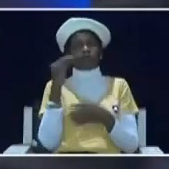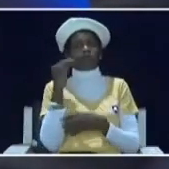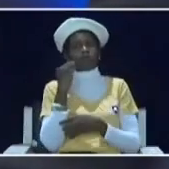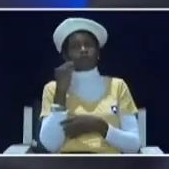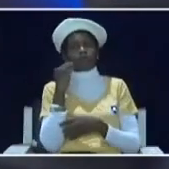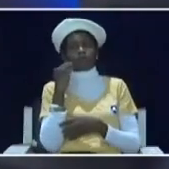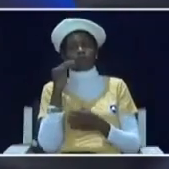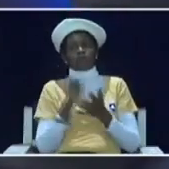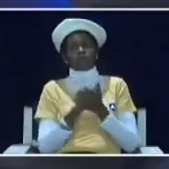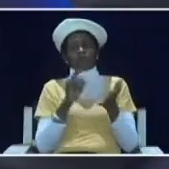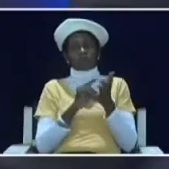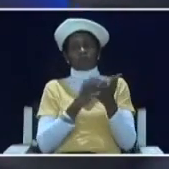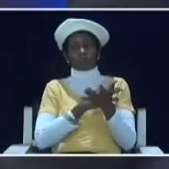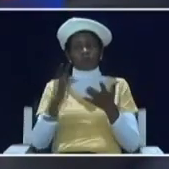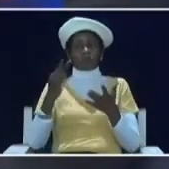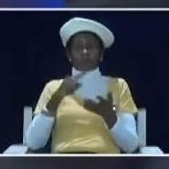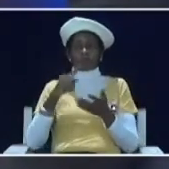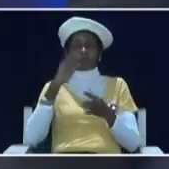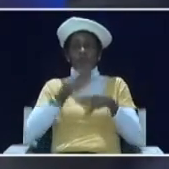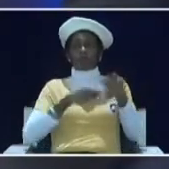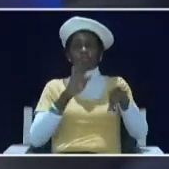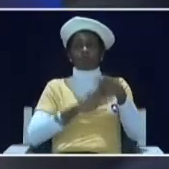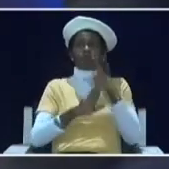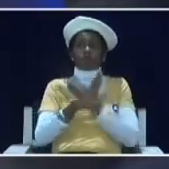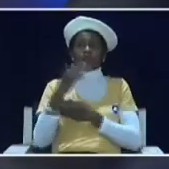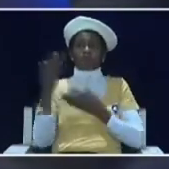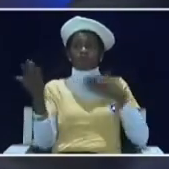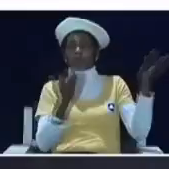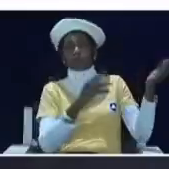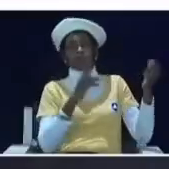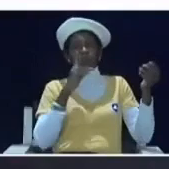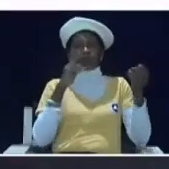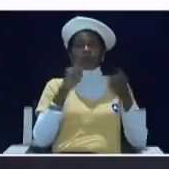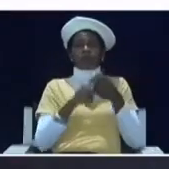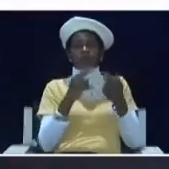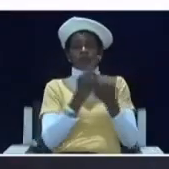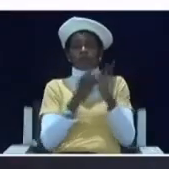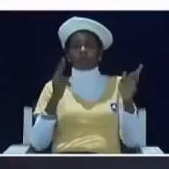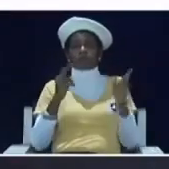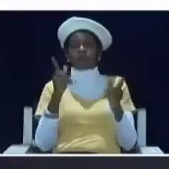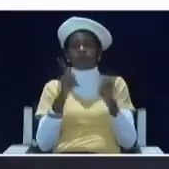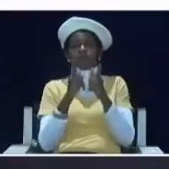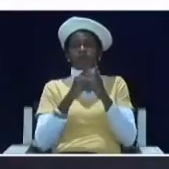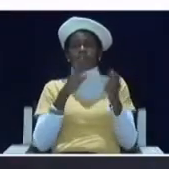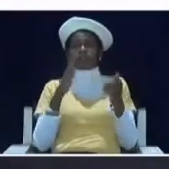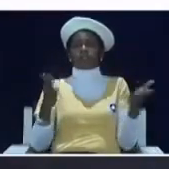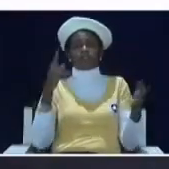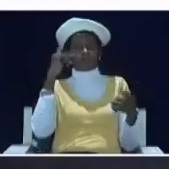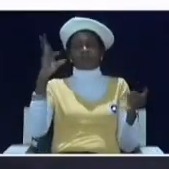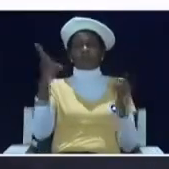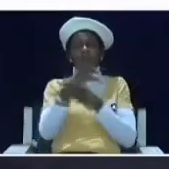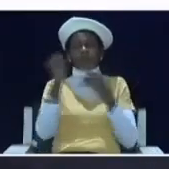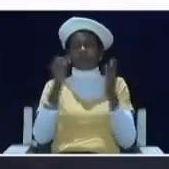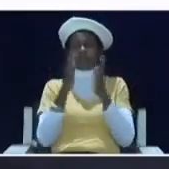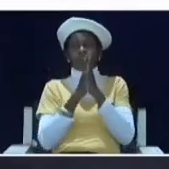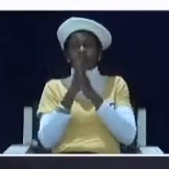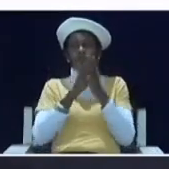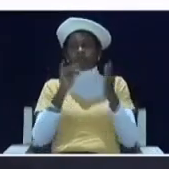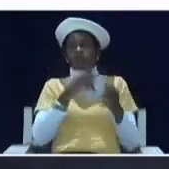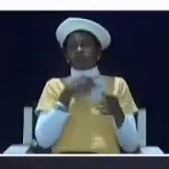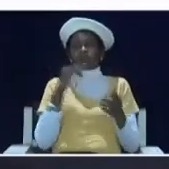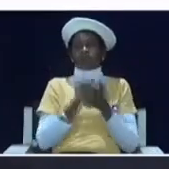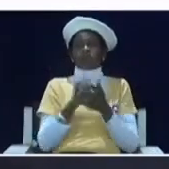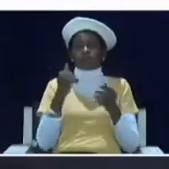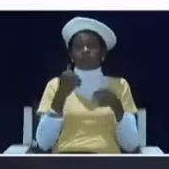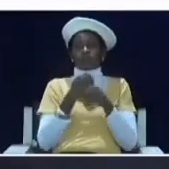since doctors have failed, we want to call on God. We brought her to the redemption camp, and we were here for 7 days praying. My pastor said we should